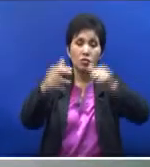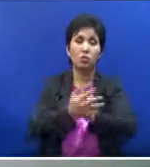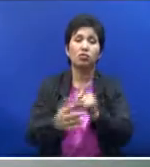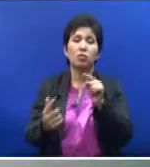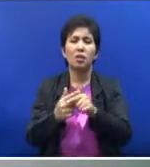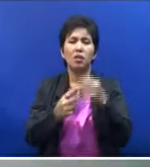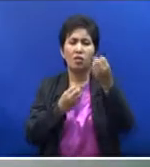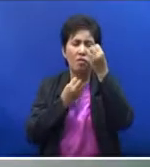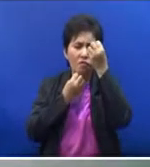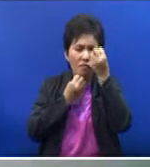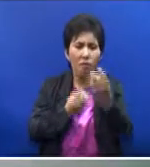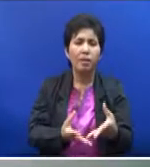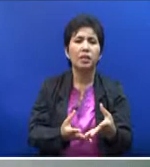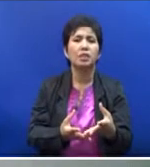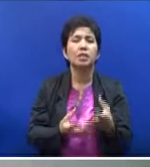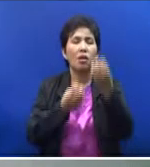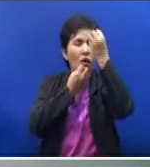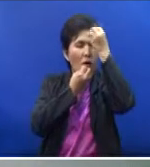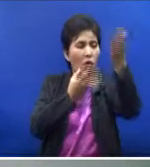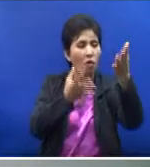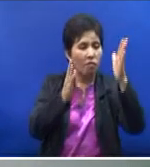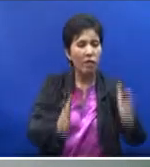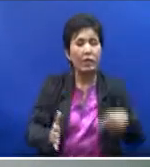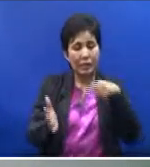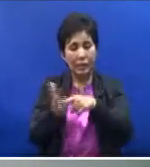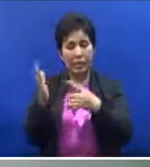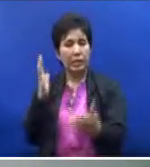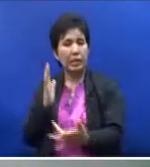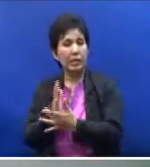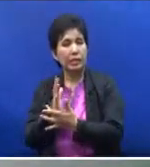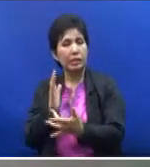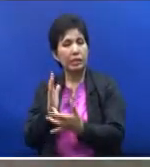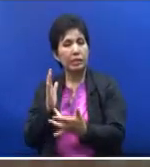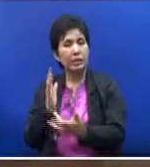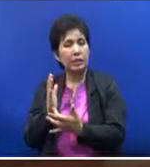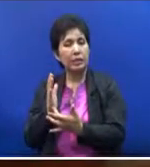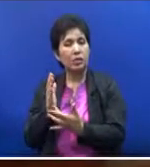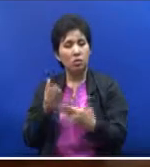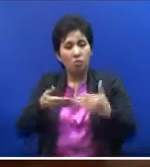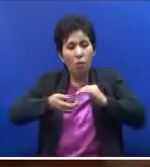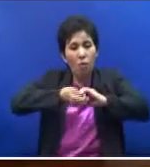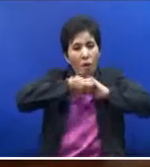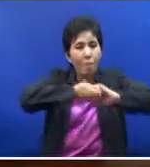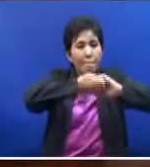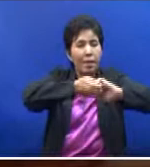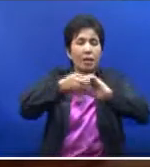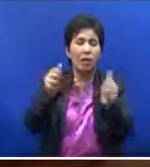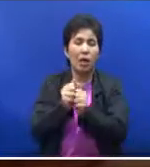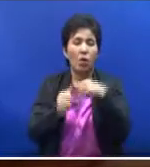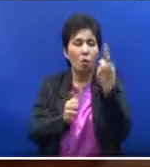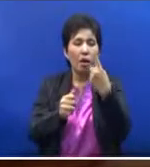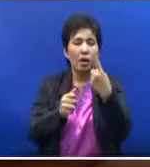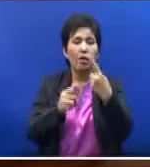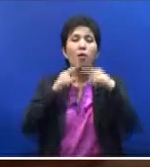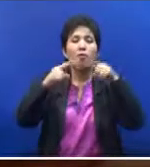key informant. Okay, so these techniques require the researcher to be close with one prominent